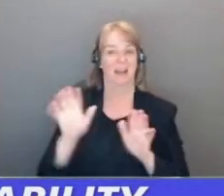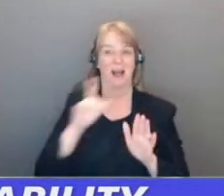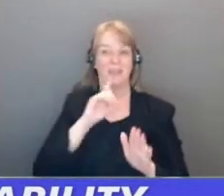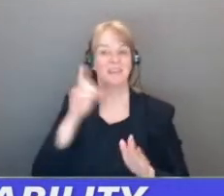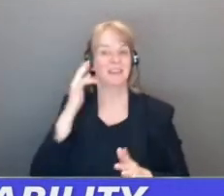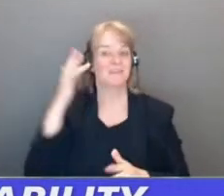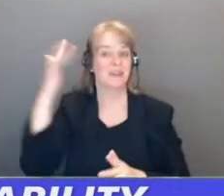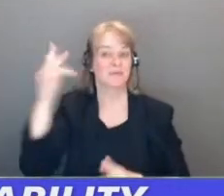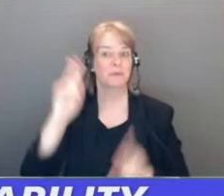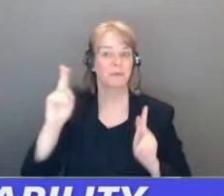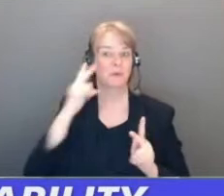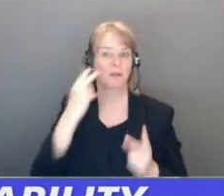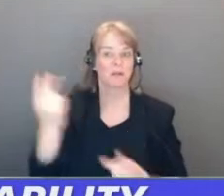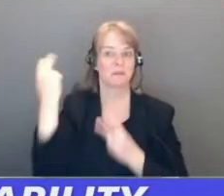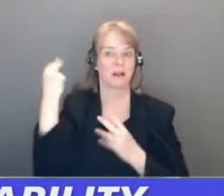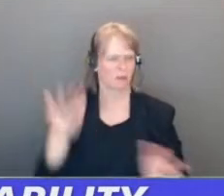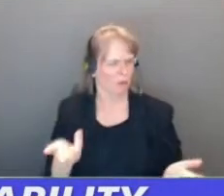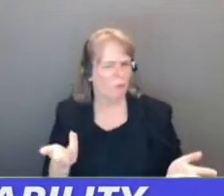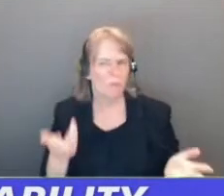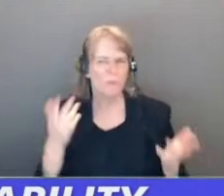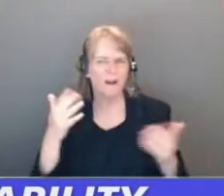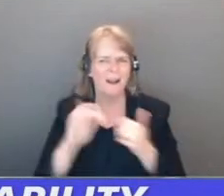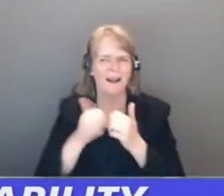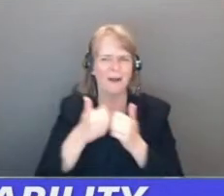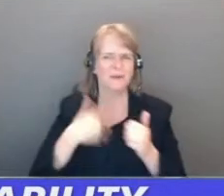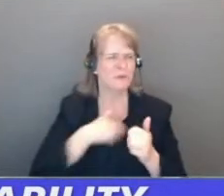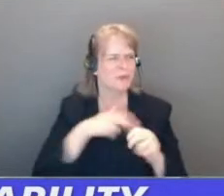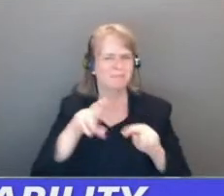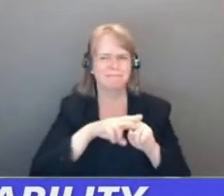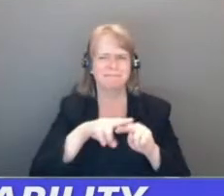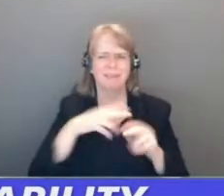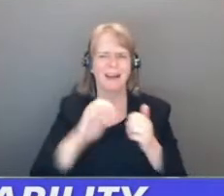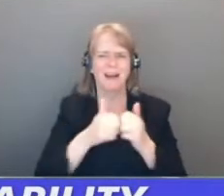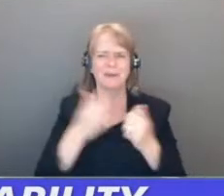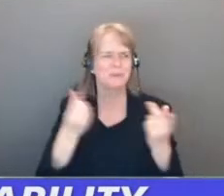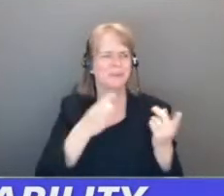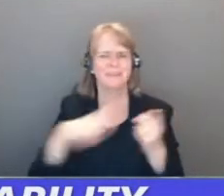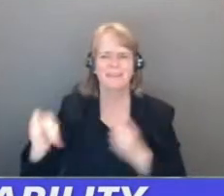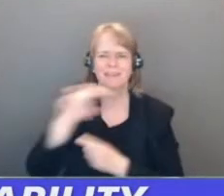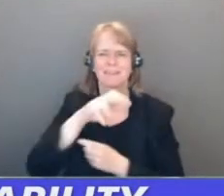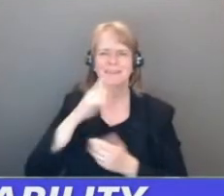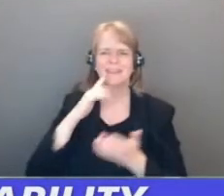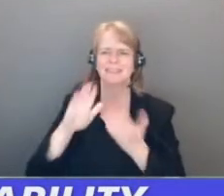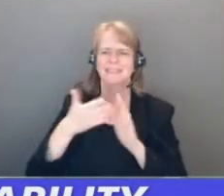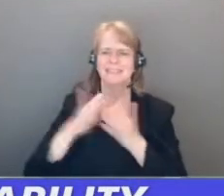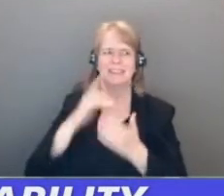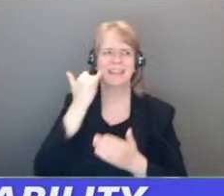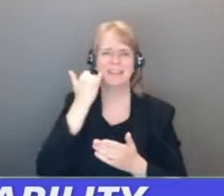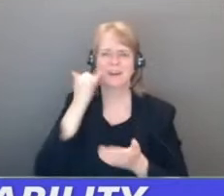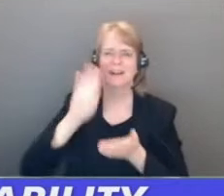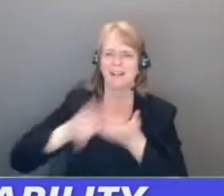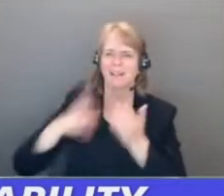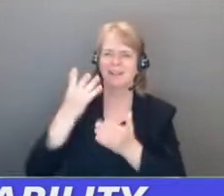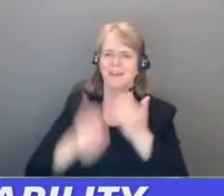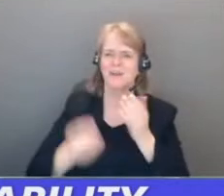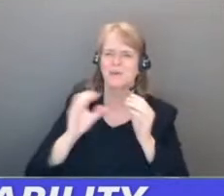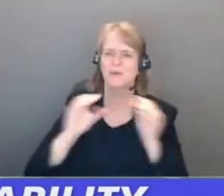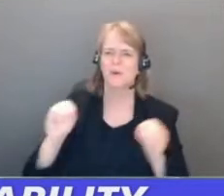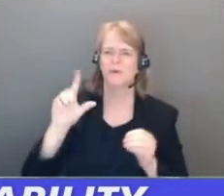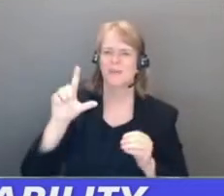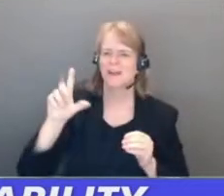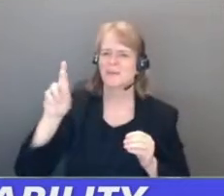And that's the same attitude that people had with the TTC. Can you imagine Toronto without the TTC or Montreal without the metro